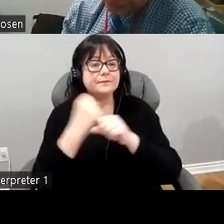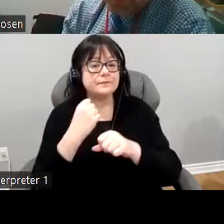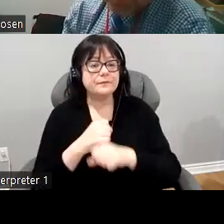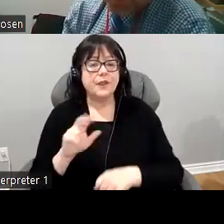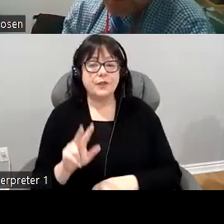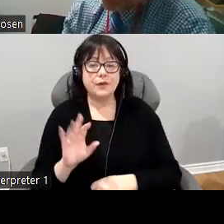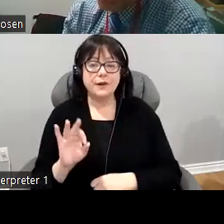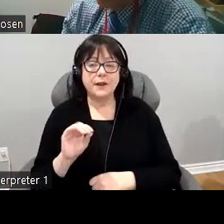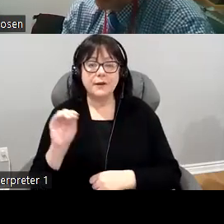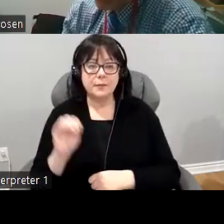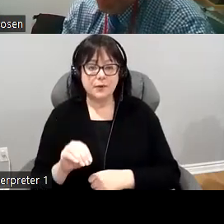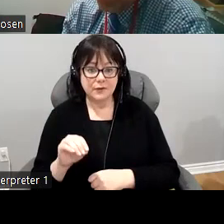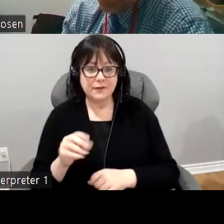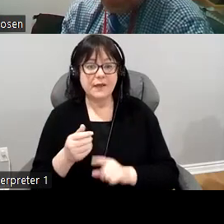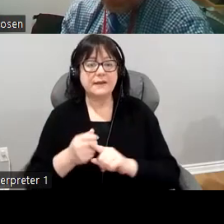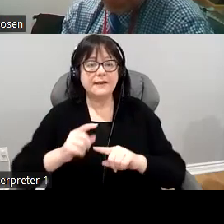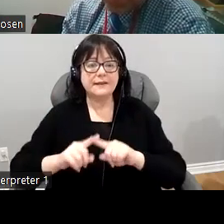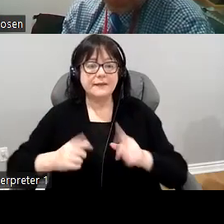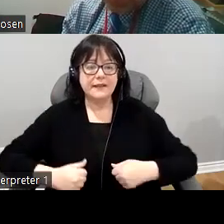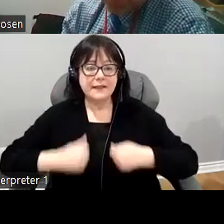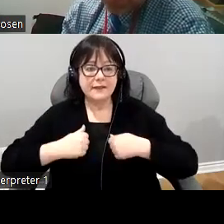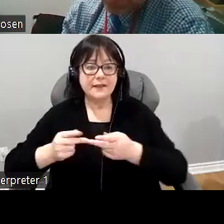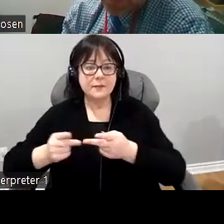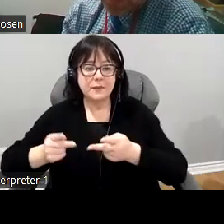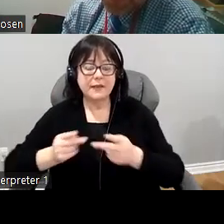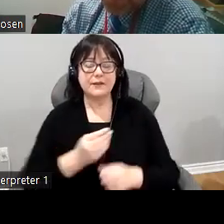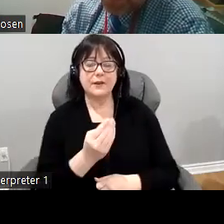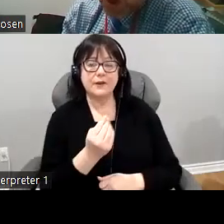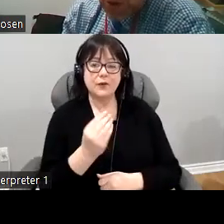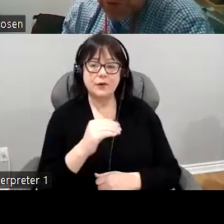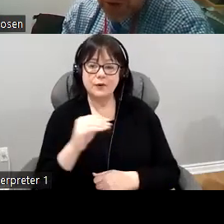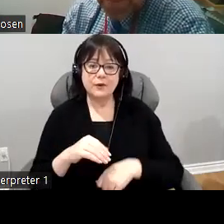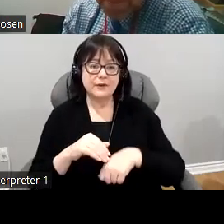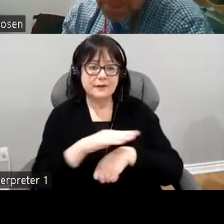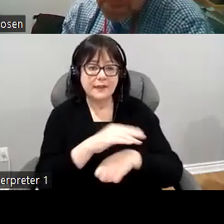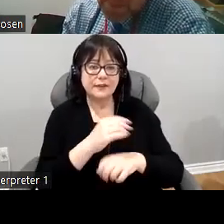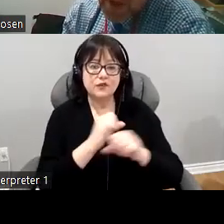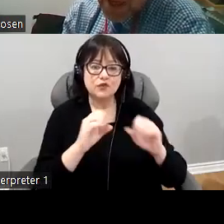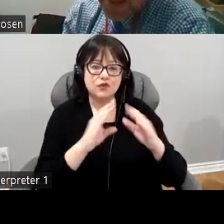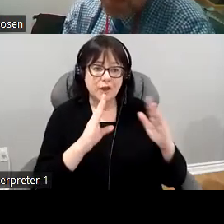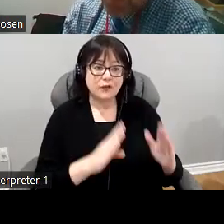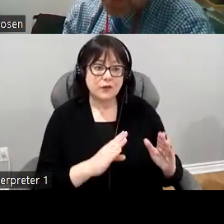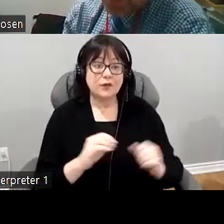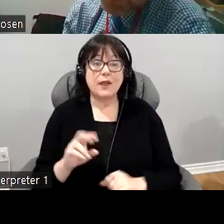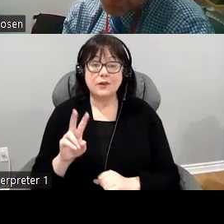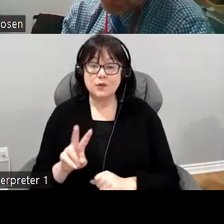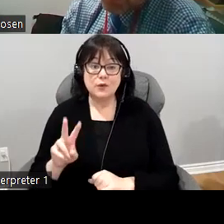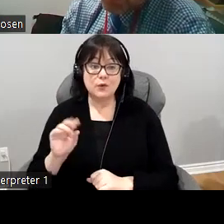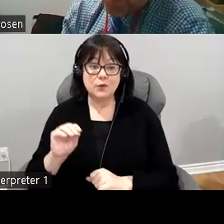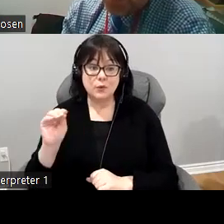living or housing situation, and 22% with new or additional home services. Also, ED